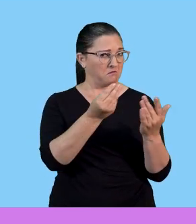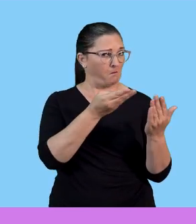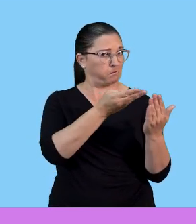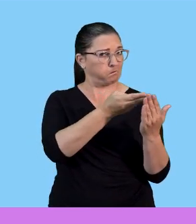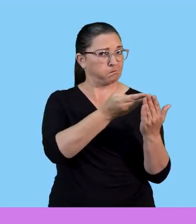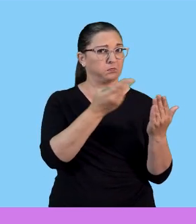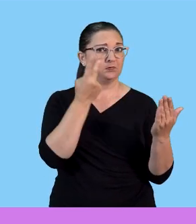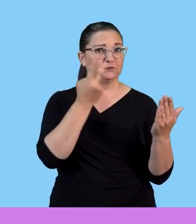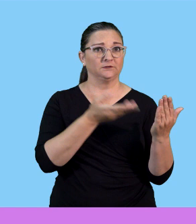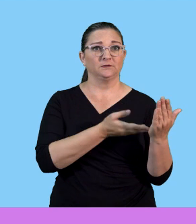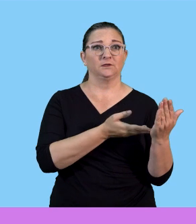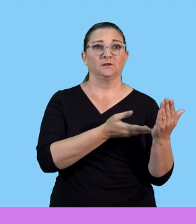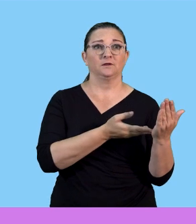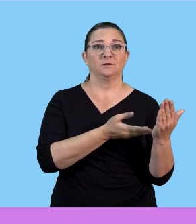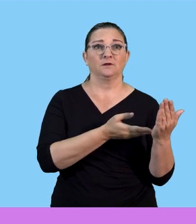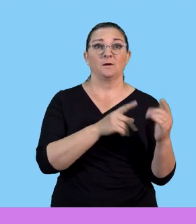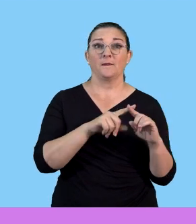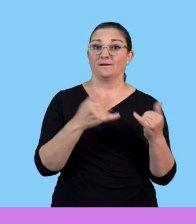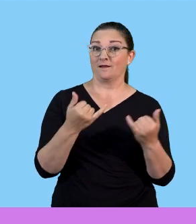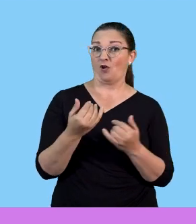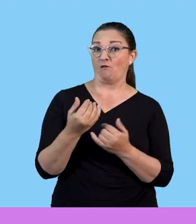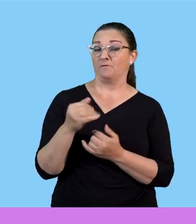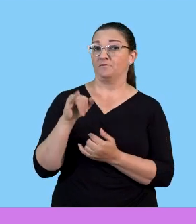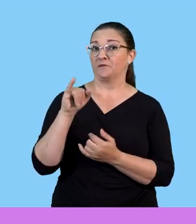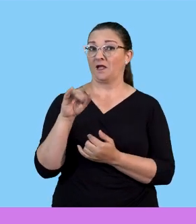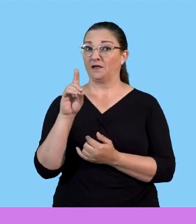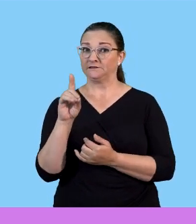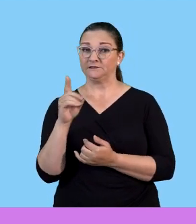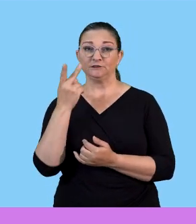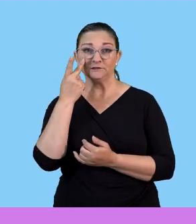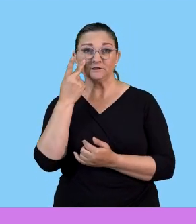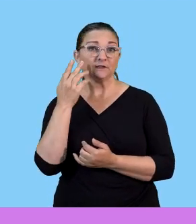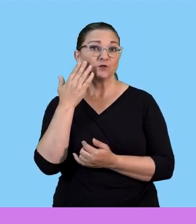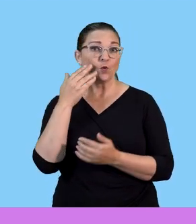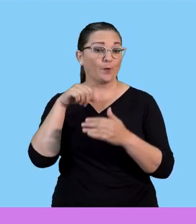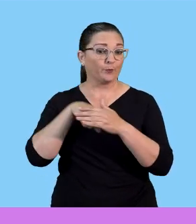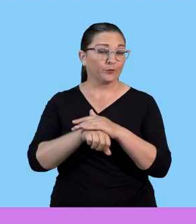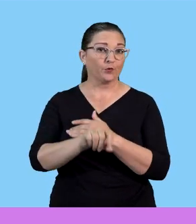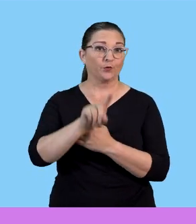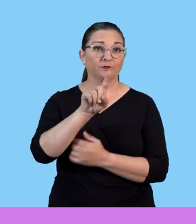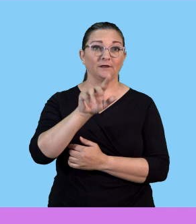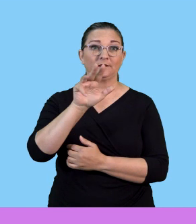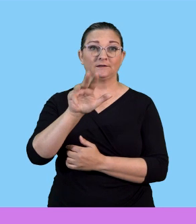Cozy Corner. You can see Mrs. Kubeka's born in